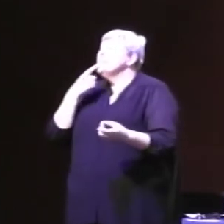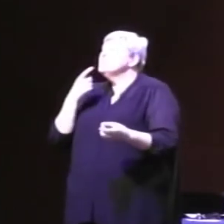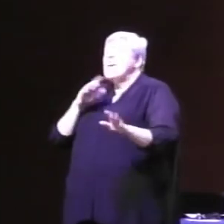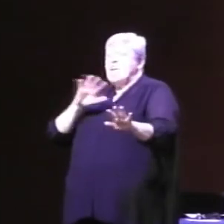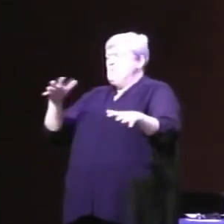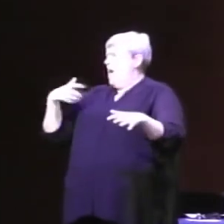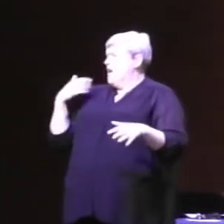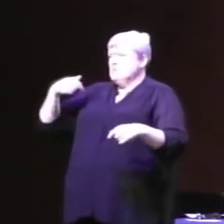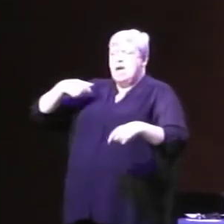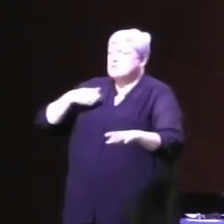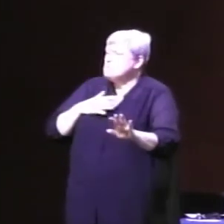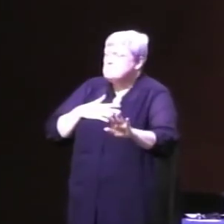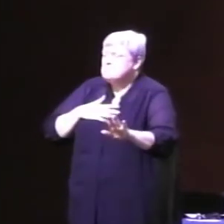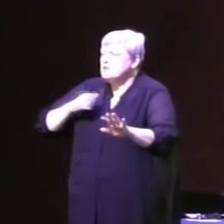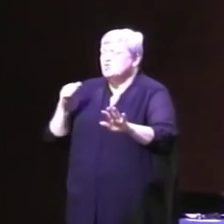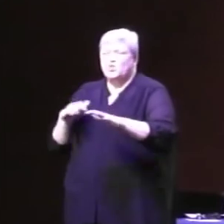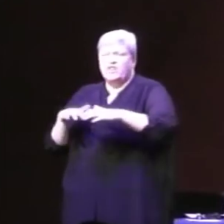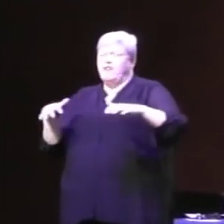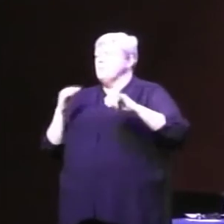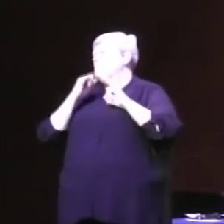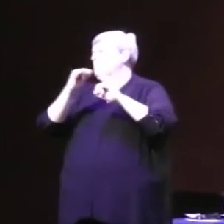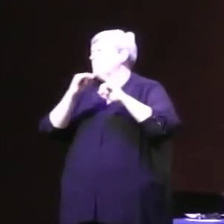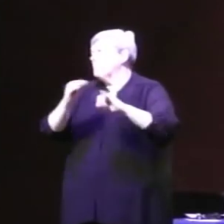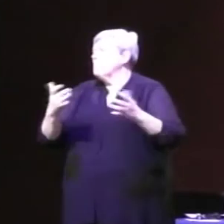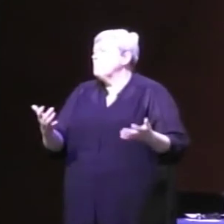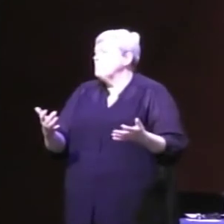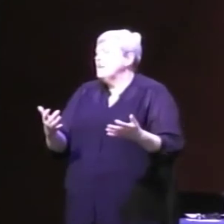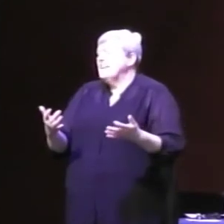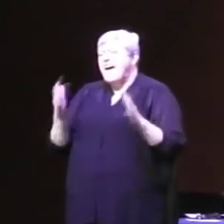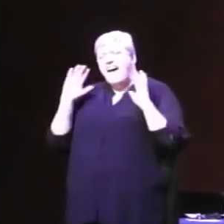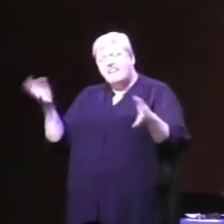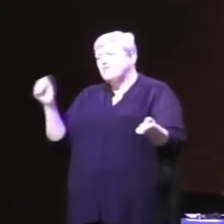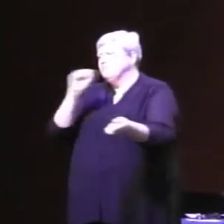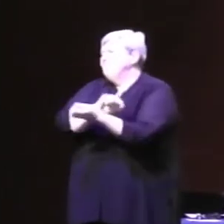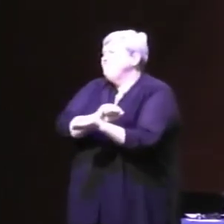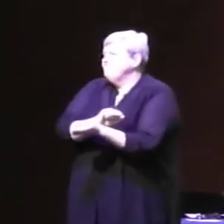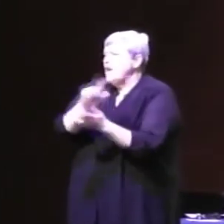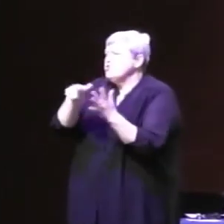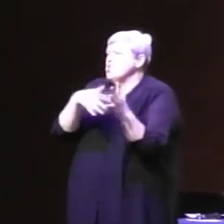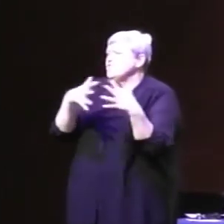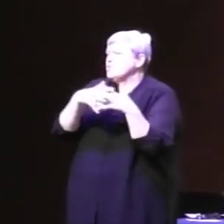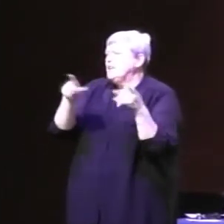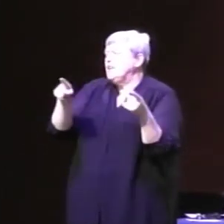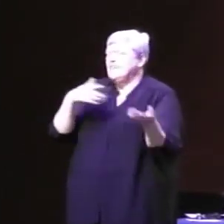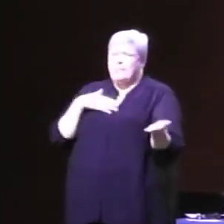get angry with us, the Scottish Government is to blame. Their hands were tied by Swinney, they do not have the